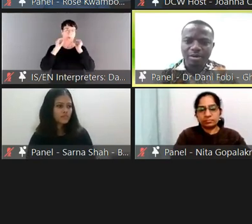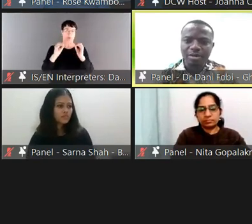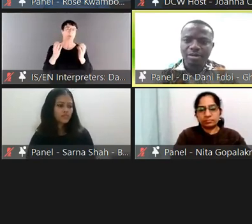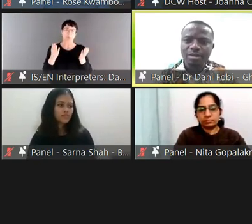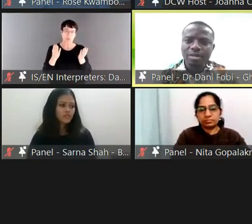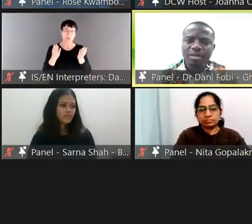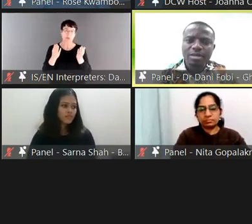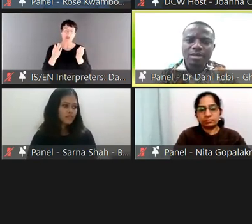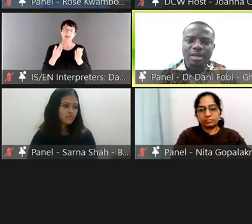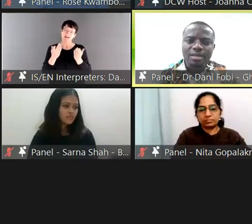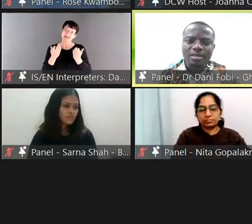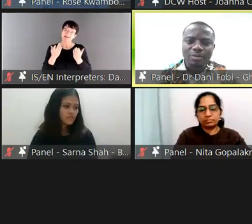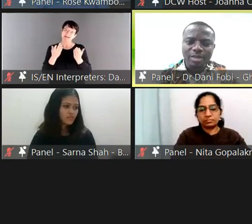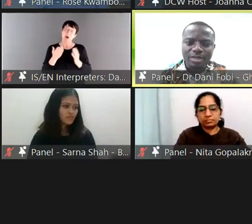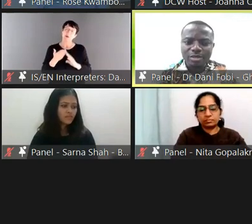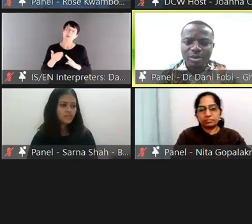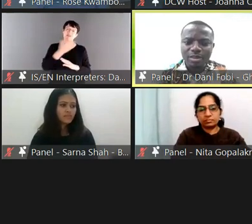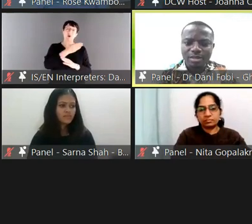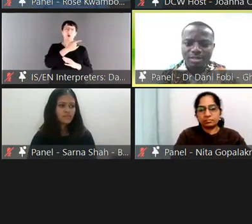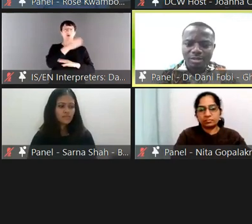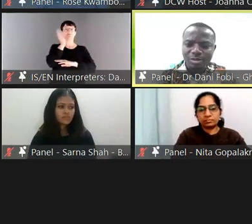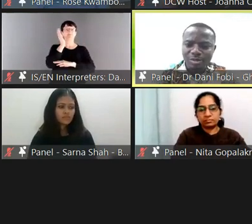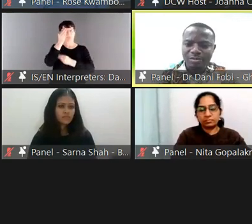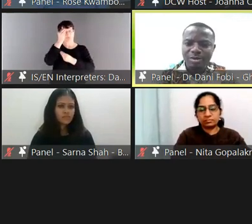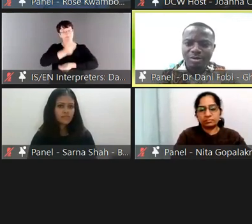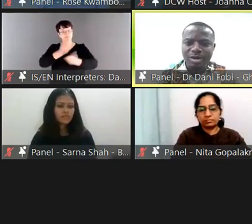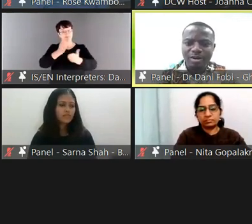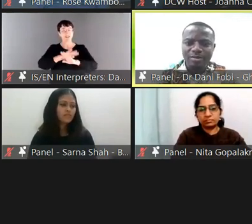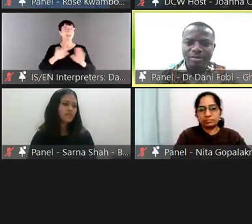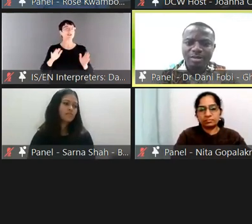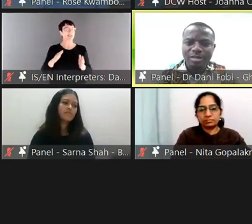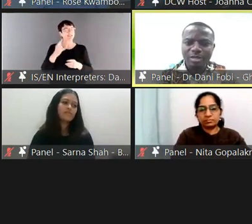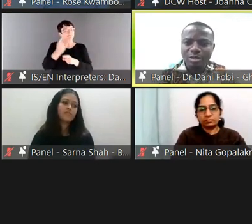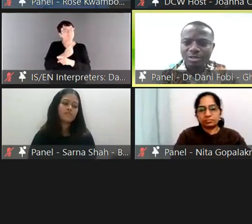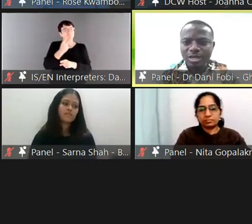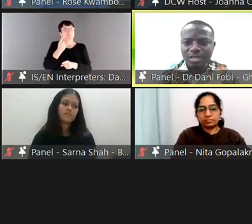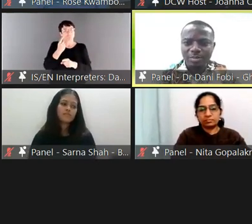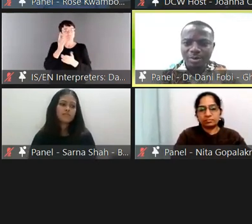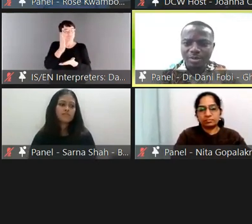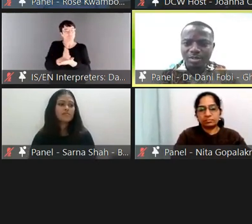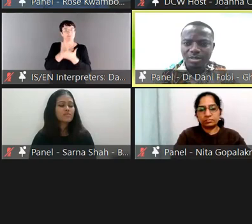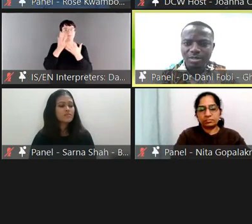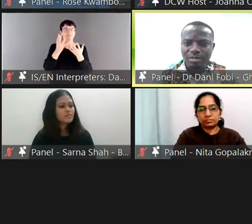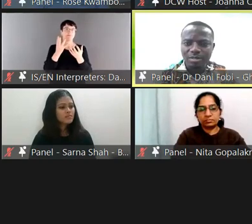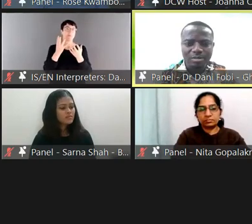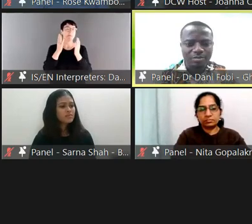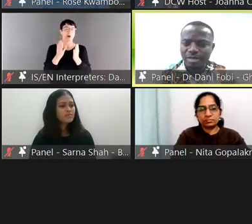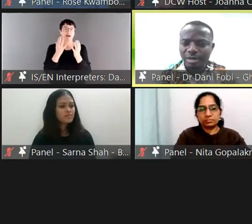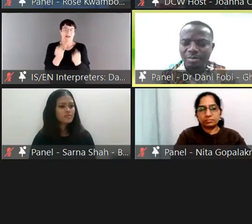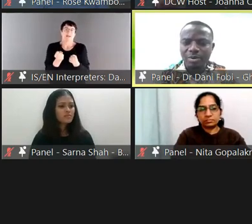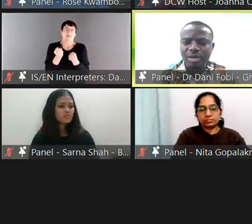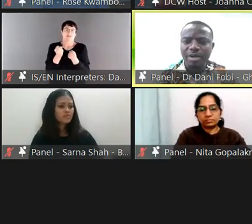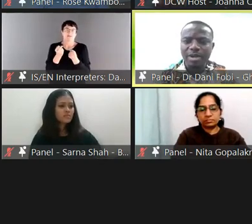early on that within this context, it's also difficult to have technological support in,